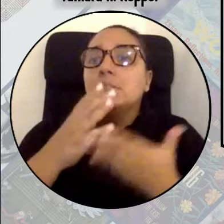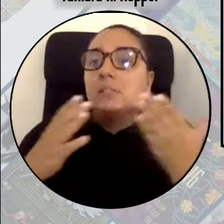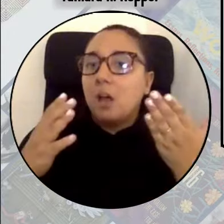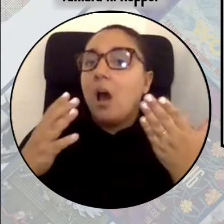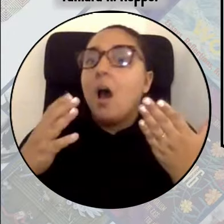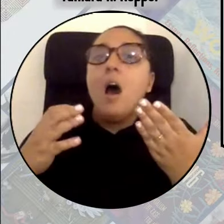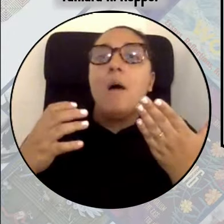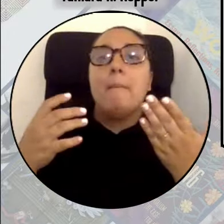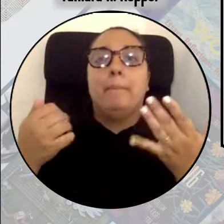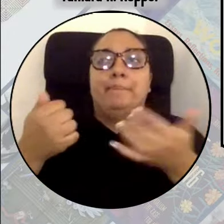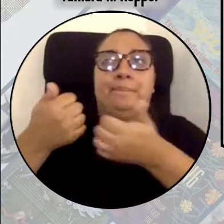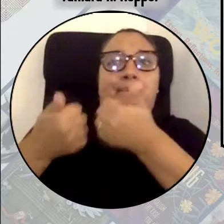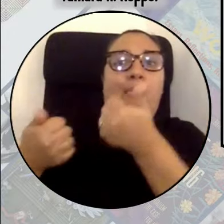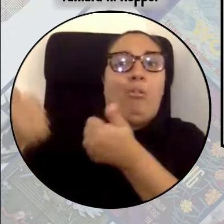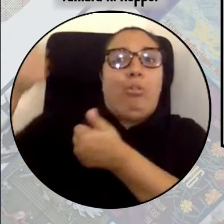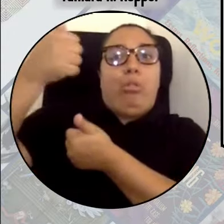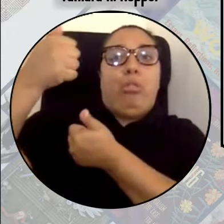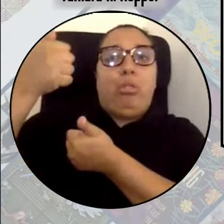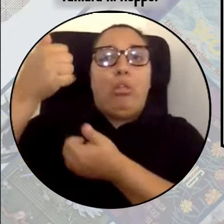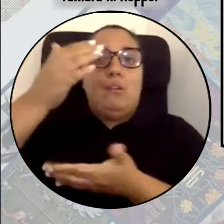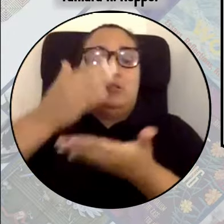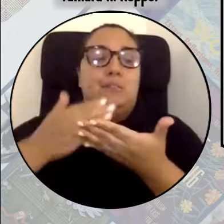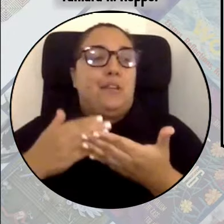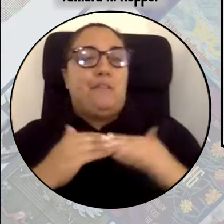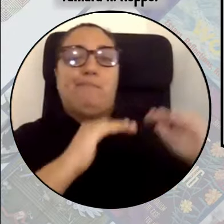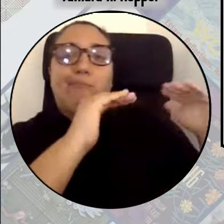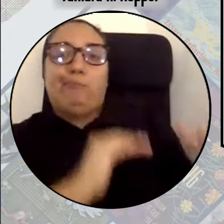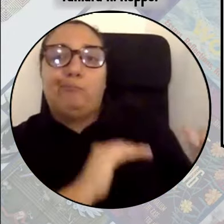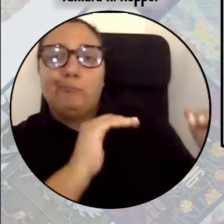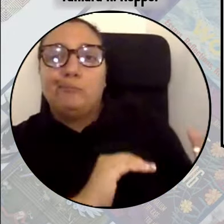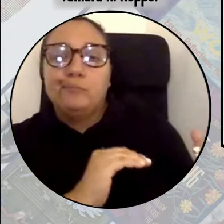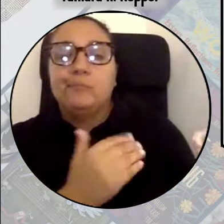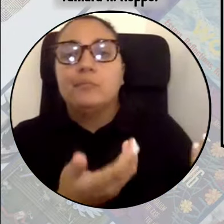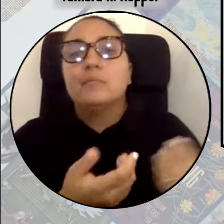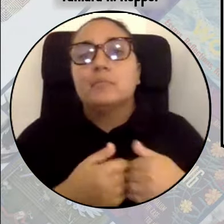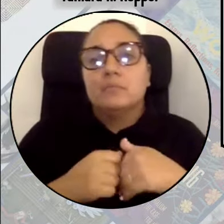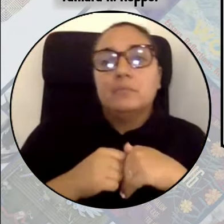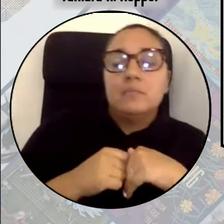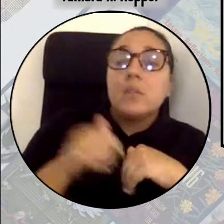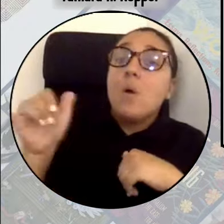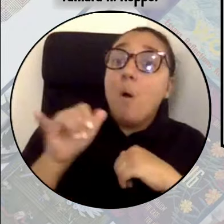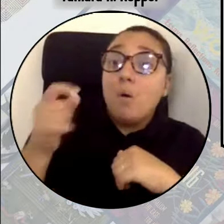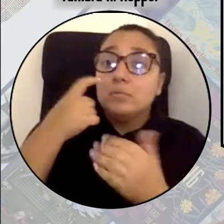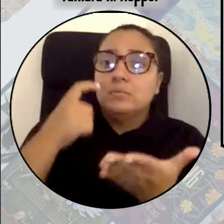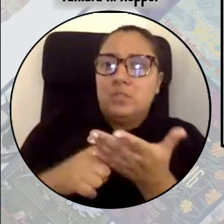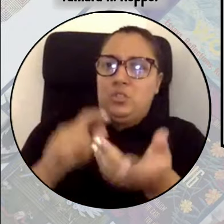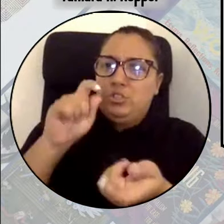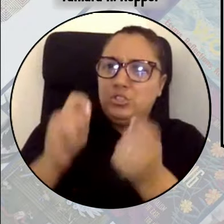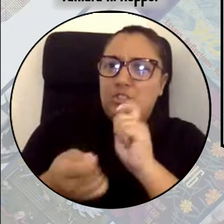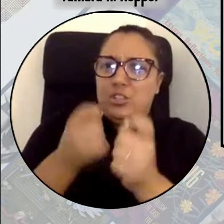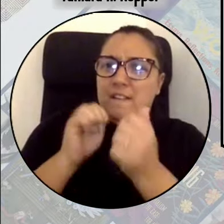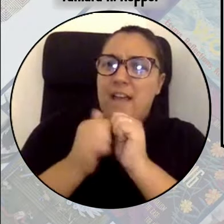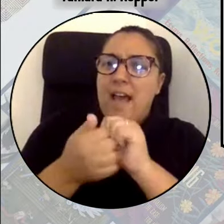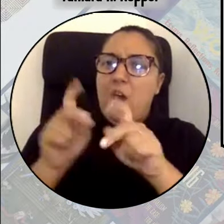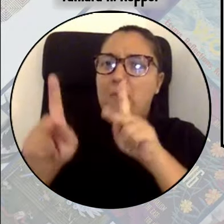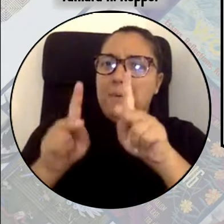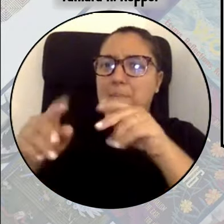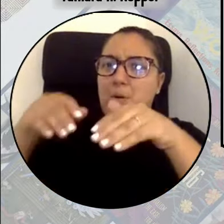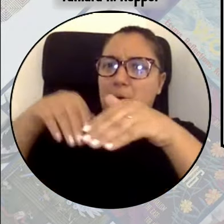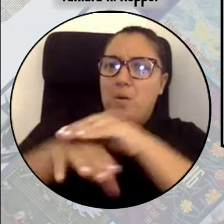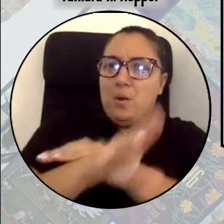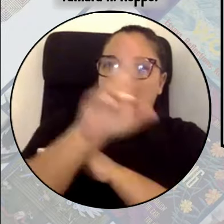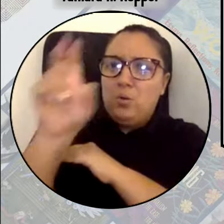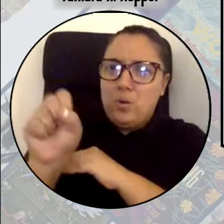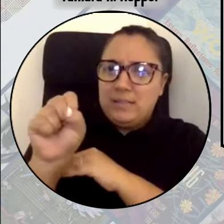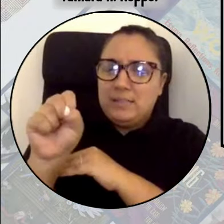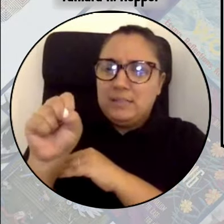life histories that played a role in kind of shaping how they came to the United States, right? And so the